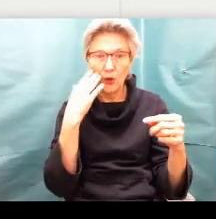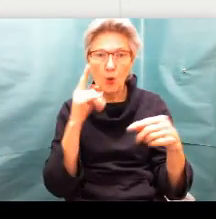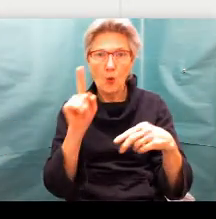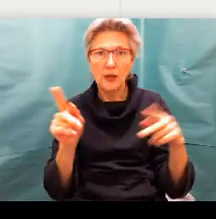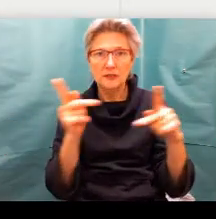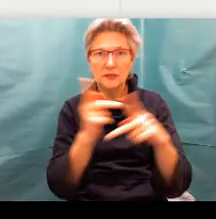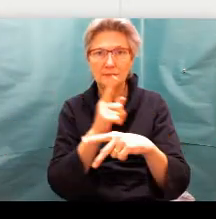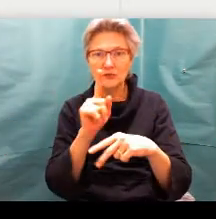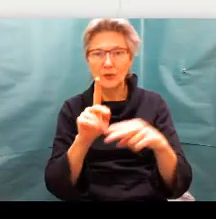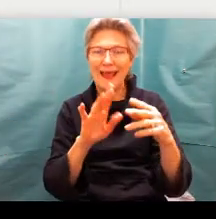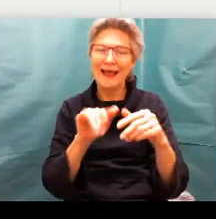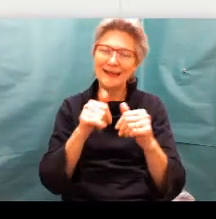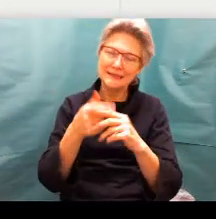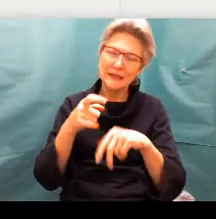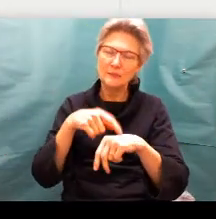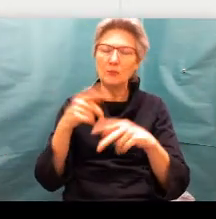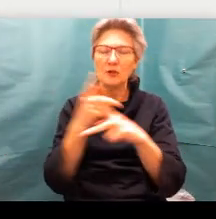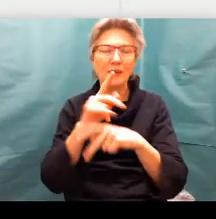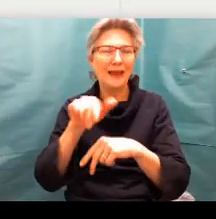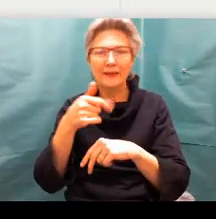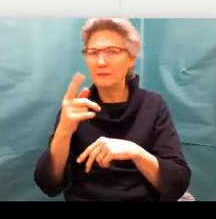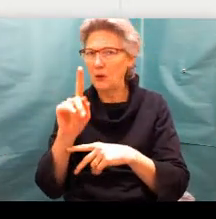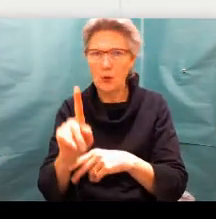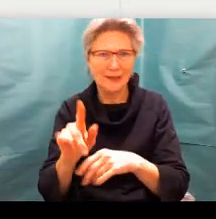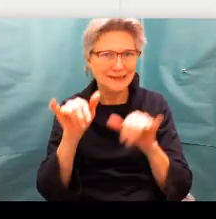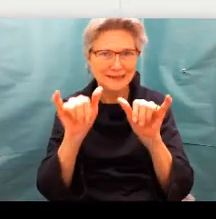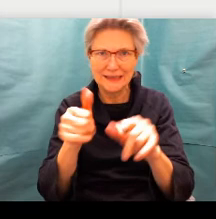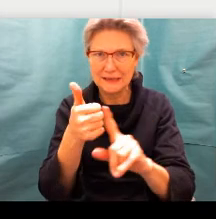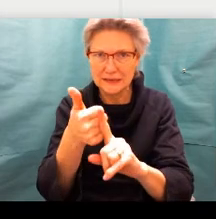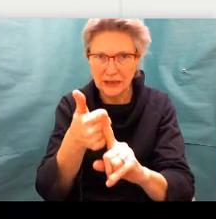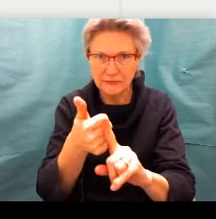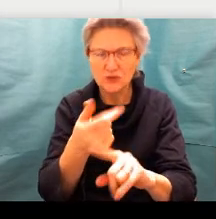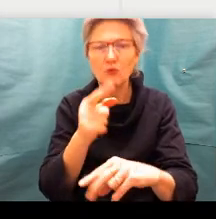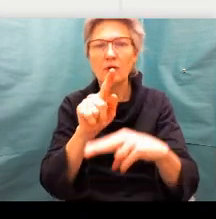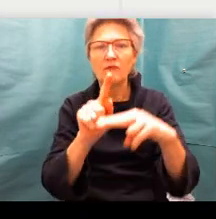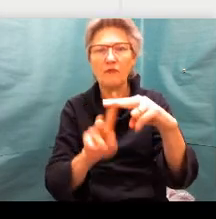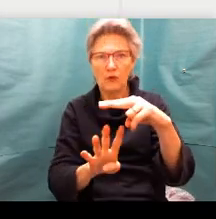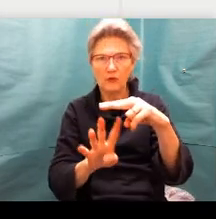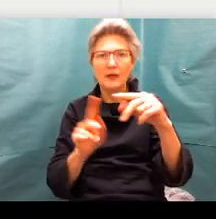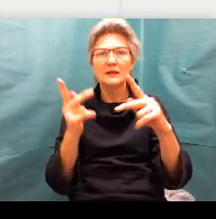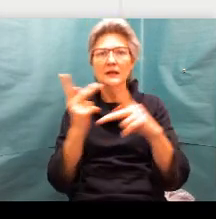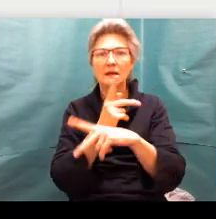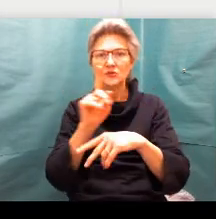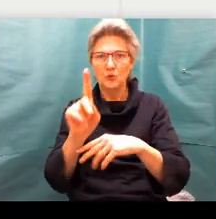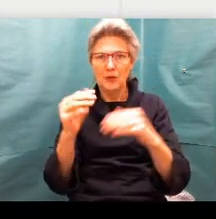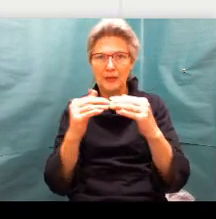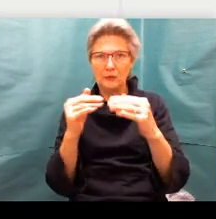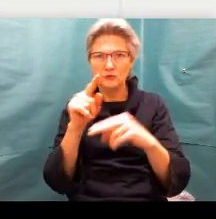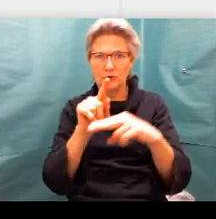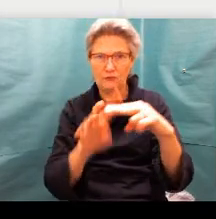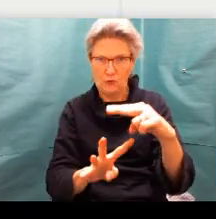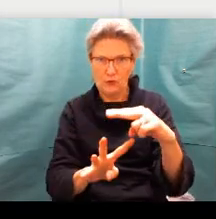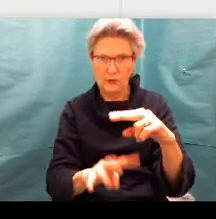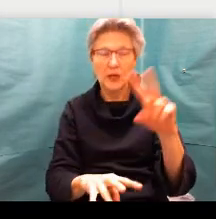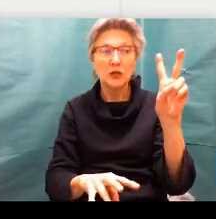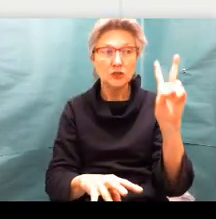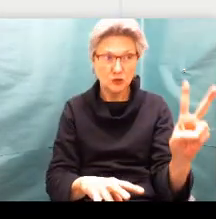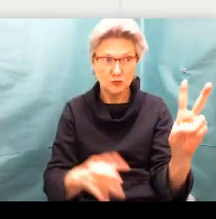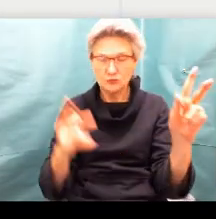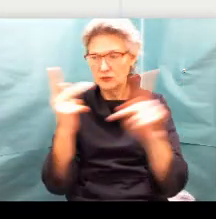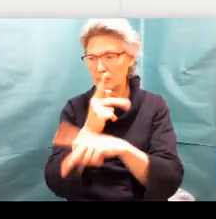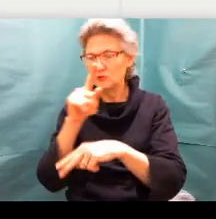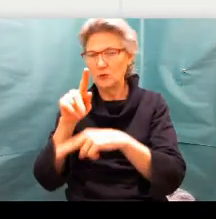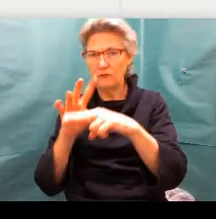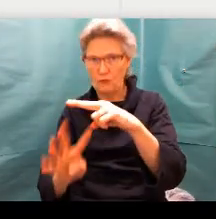that anytime you multiply something by 1, it just stays at itself. So there's 1/4, okay? Now 2 times 1/4.